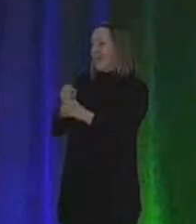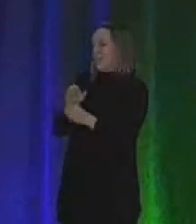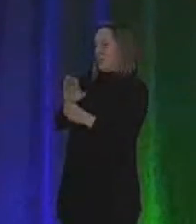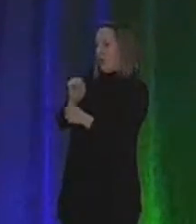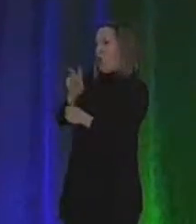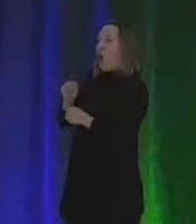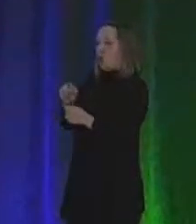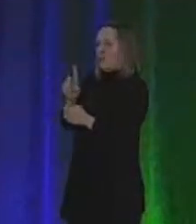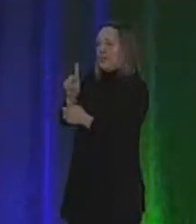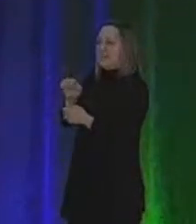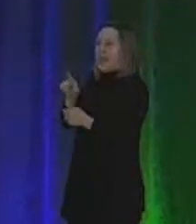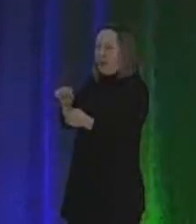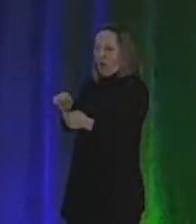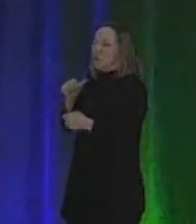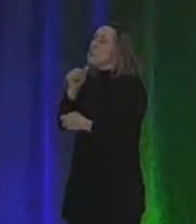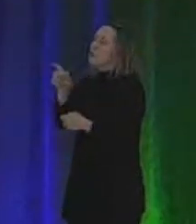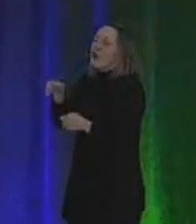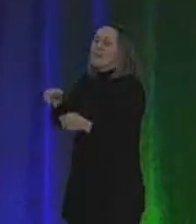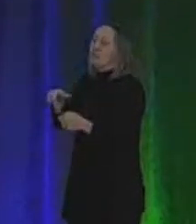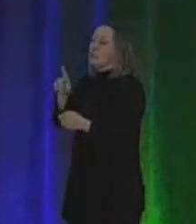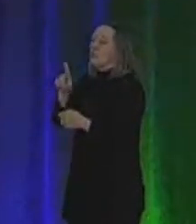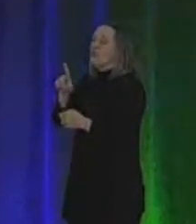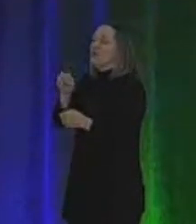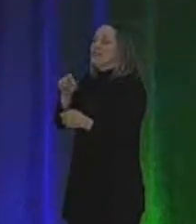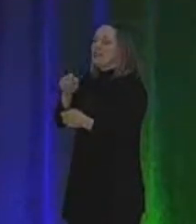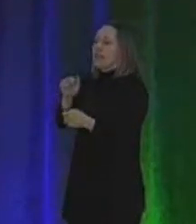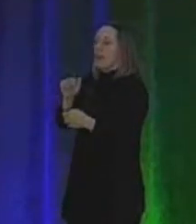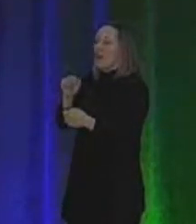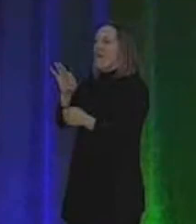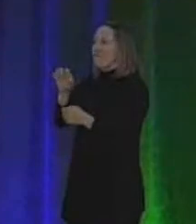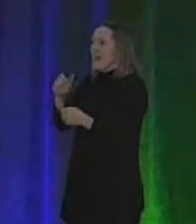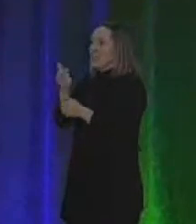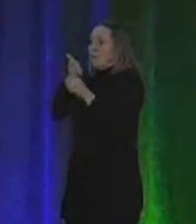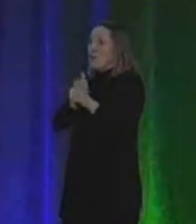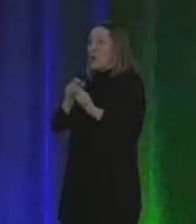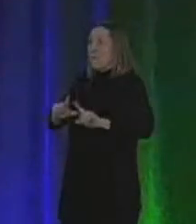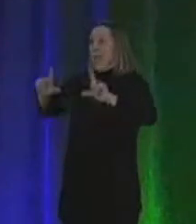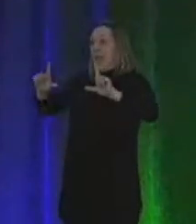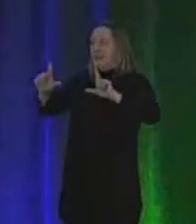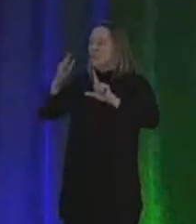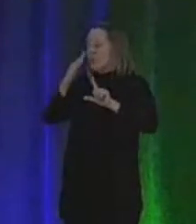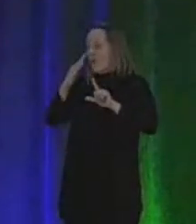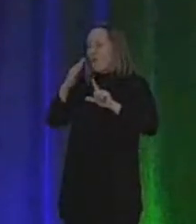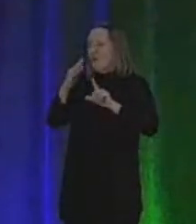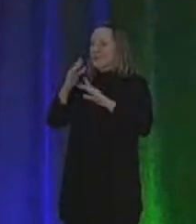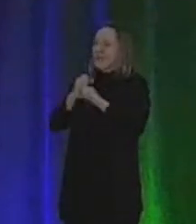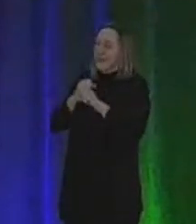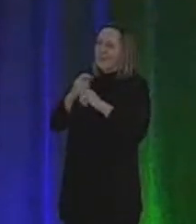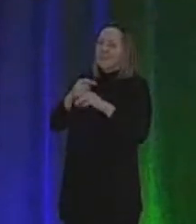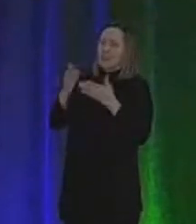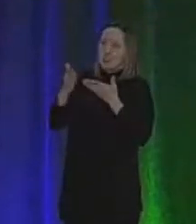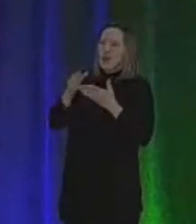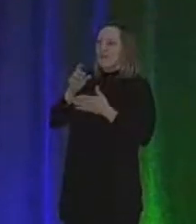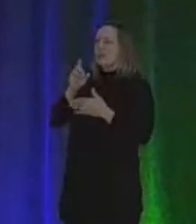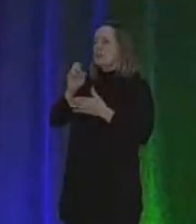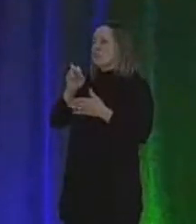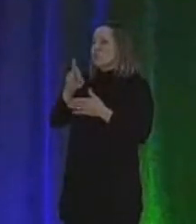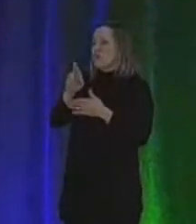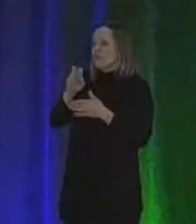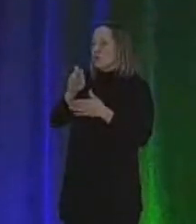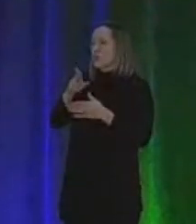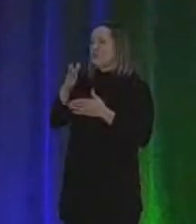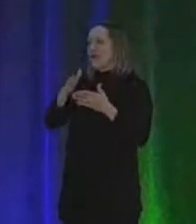you no longer have to do data fetching at the per page level. You know, if you know with get static props or get server side props in pages